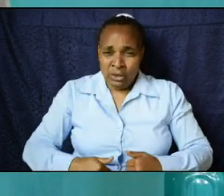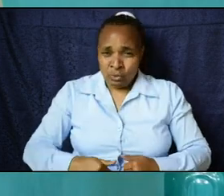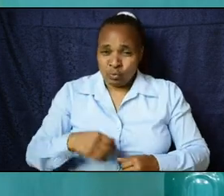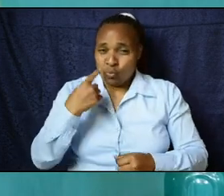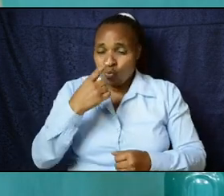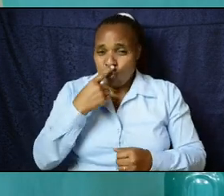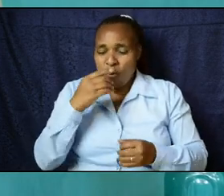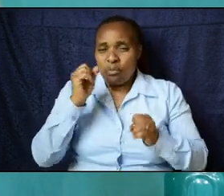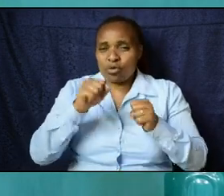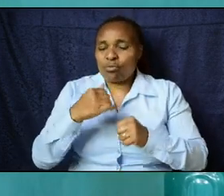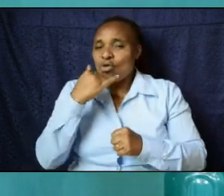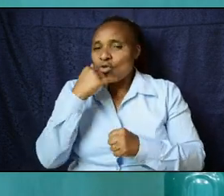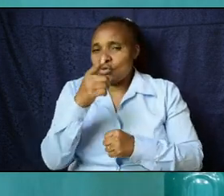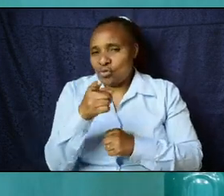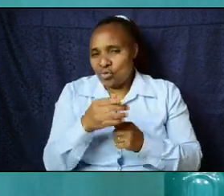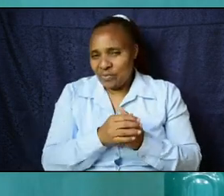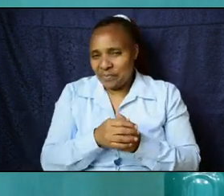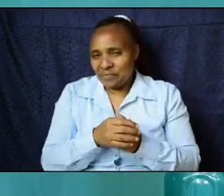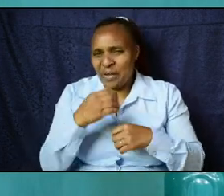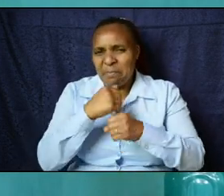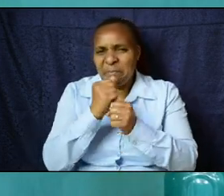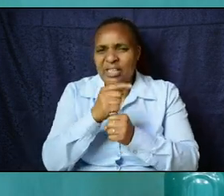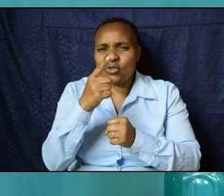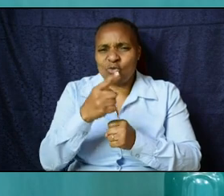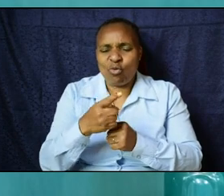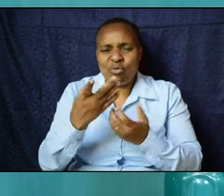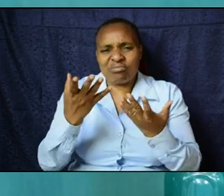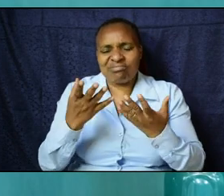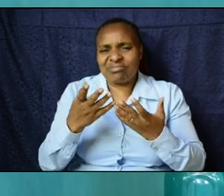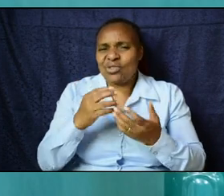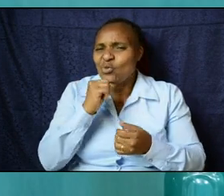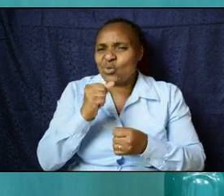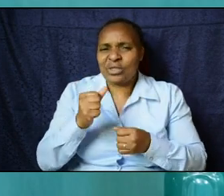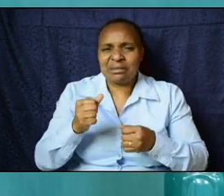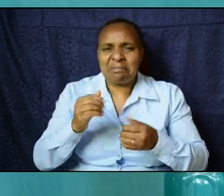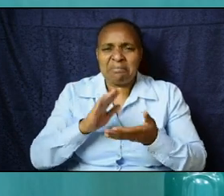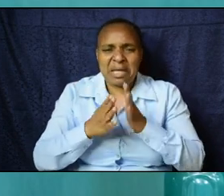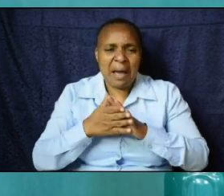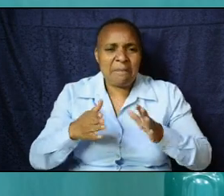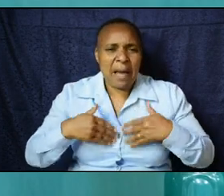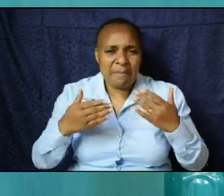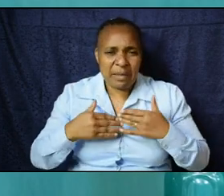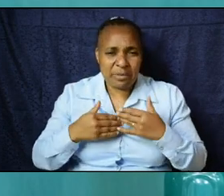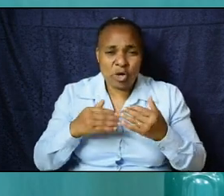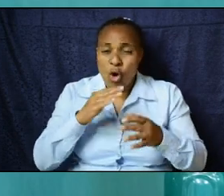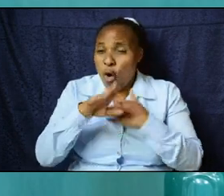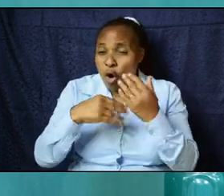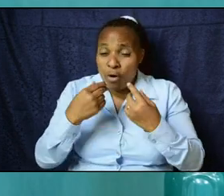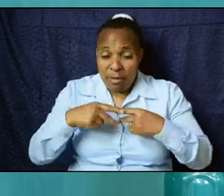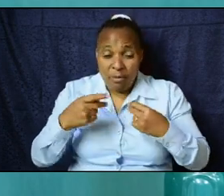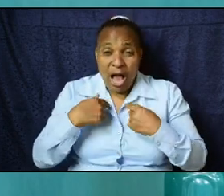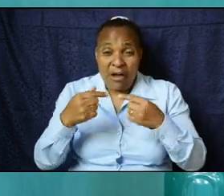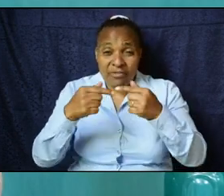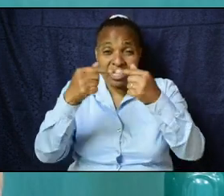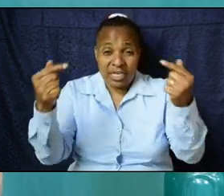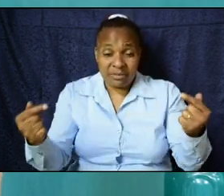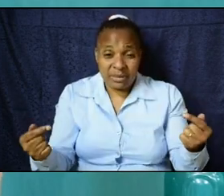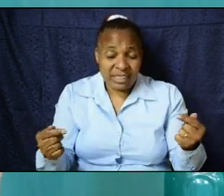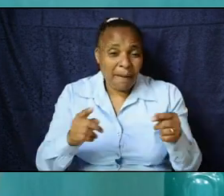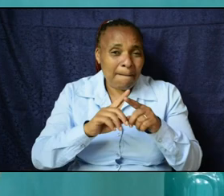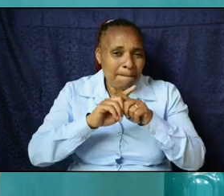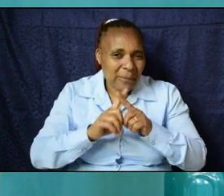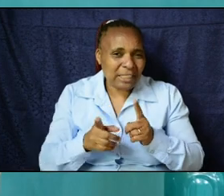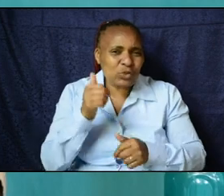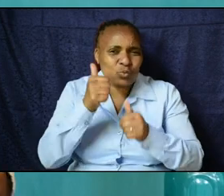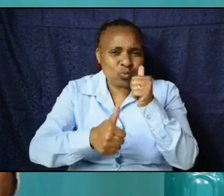you? There's always that one person in life. You can't tell me that you don't have an enemy. Everyone has. There's always that one person, okay?